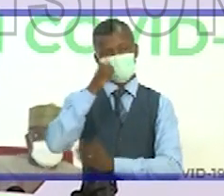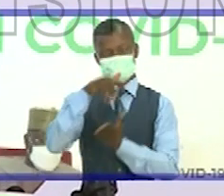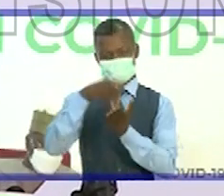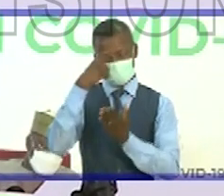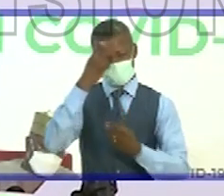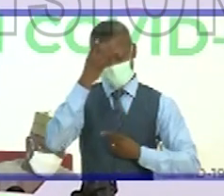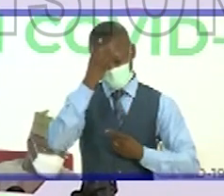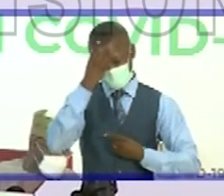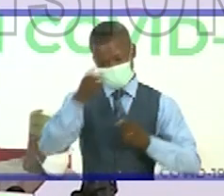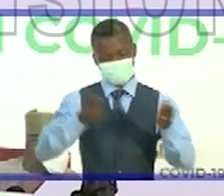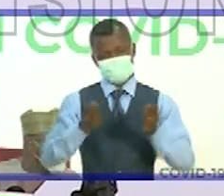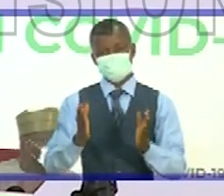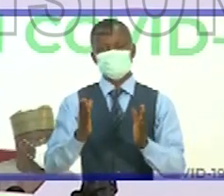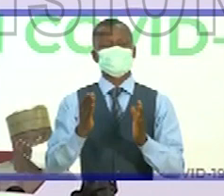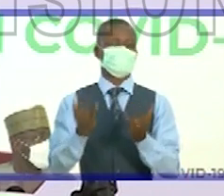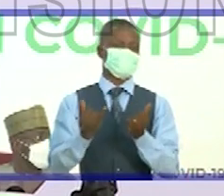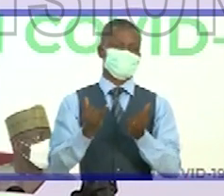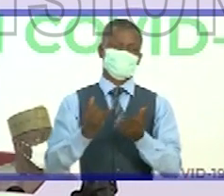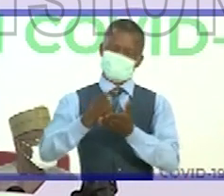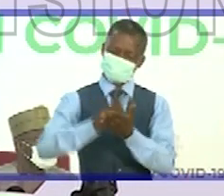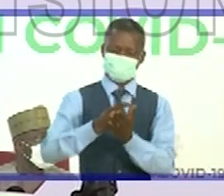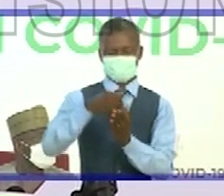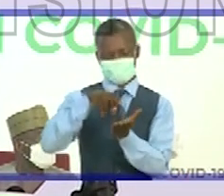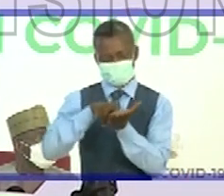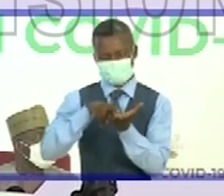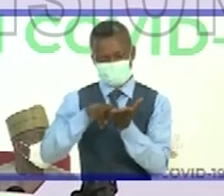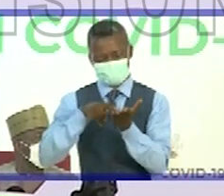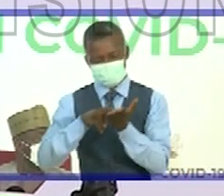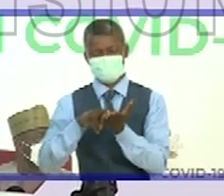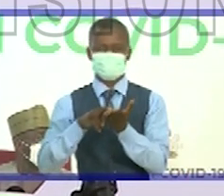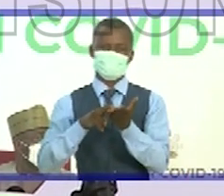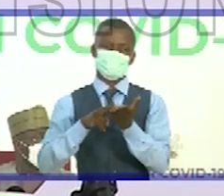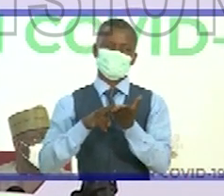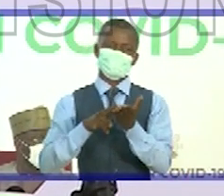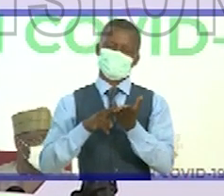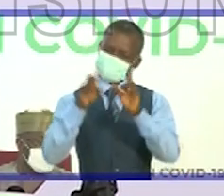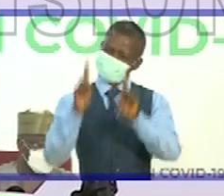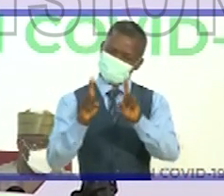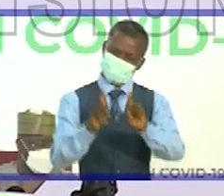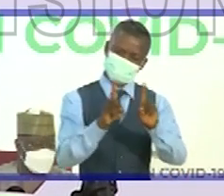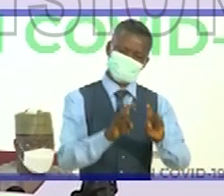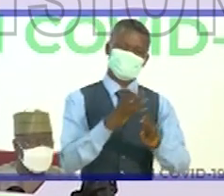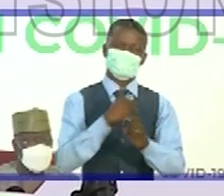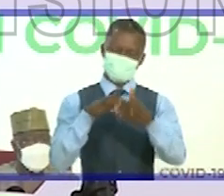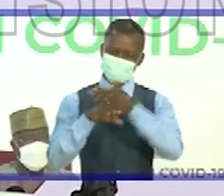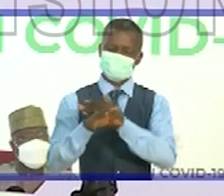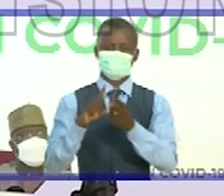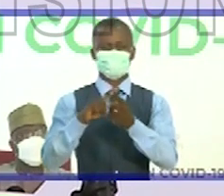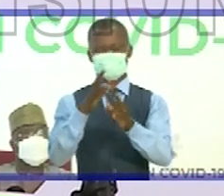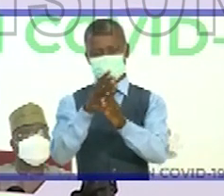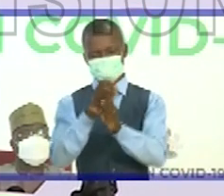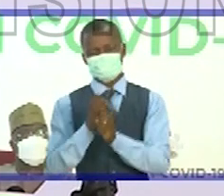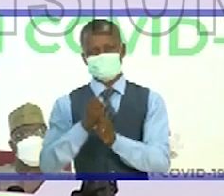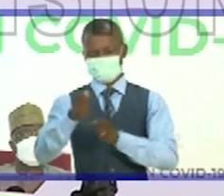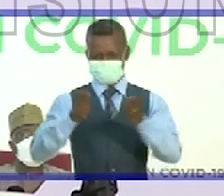region's involvement in vaccine research, development, manufacturing, clinical trials, and access. And while CEPI is